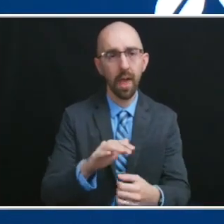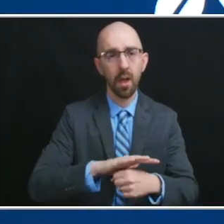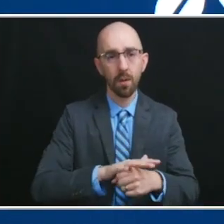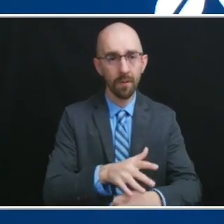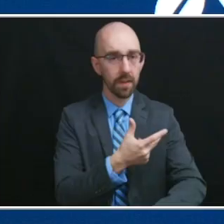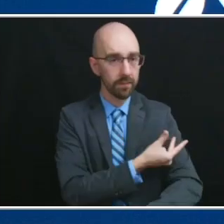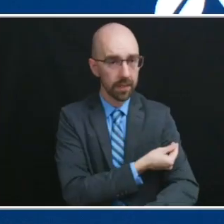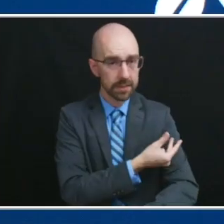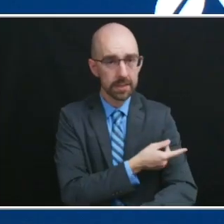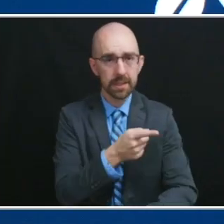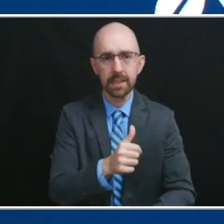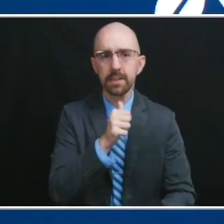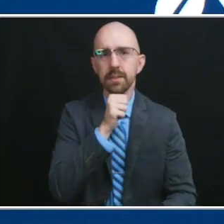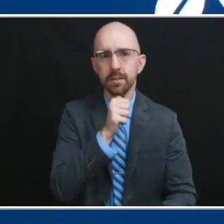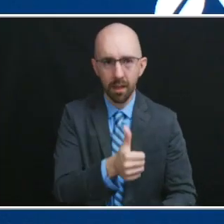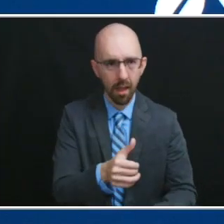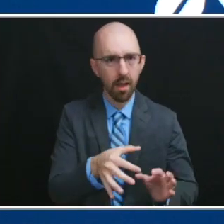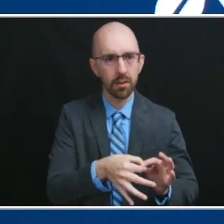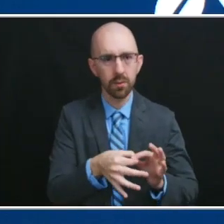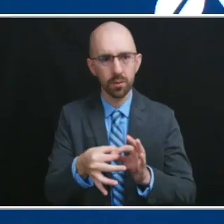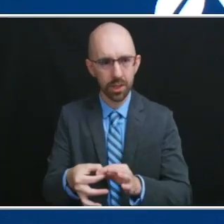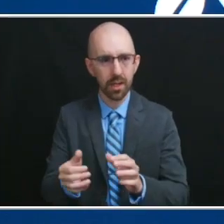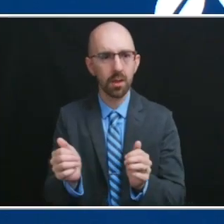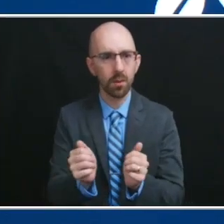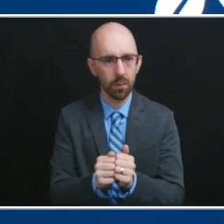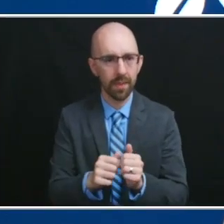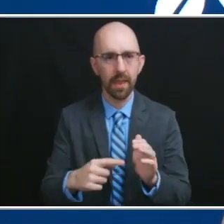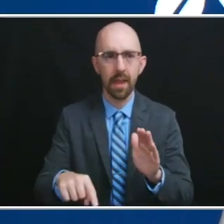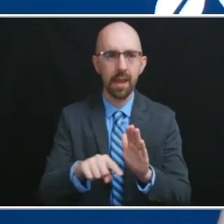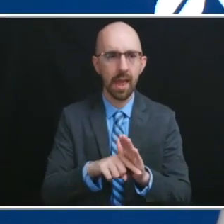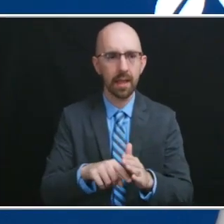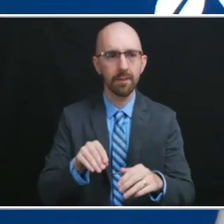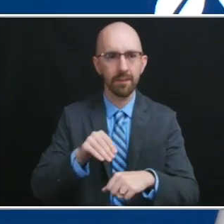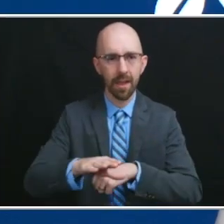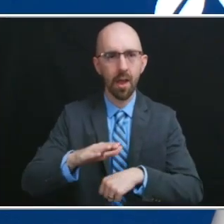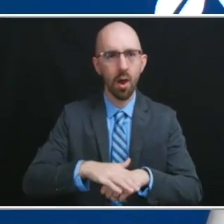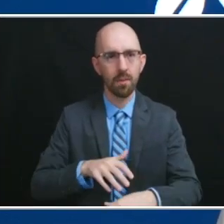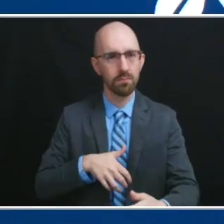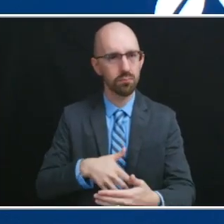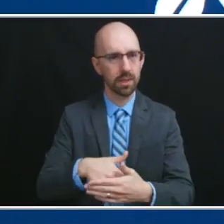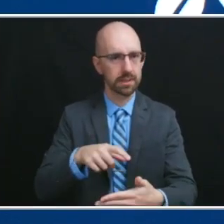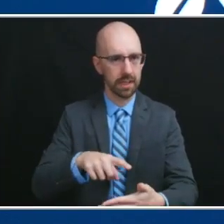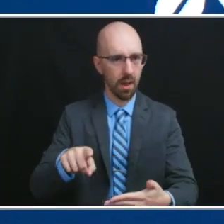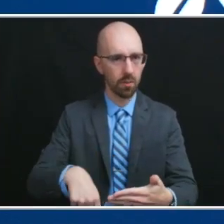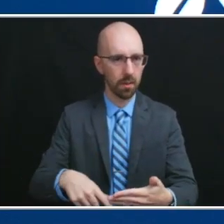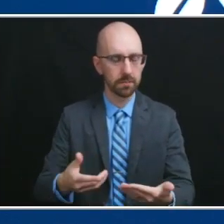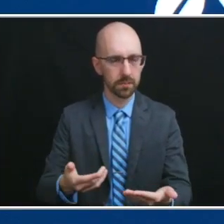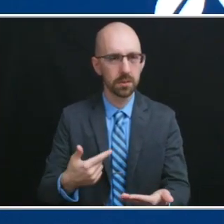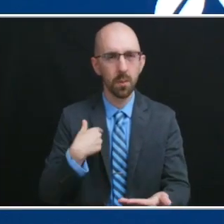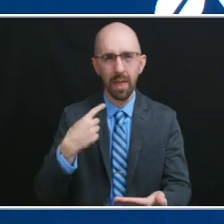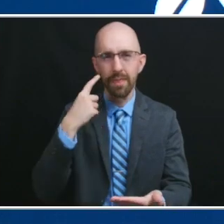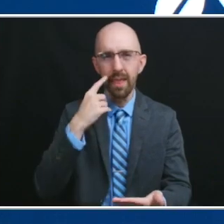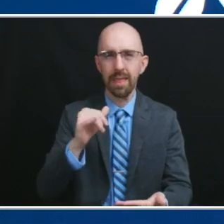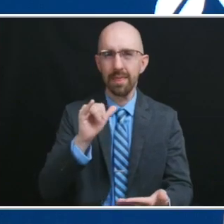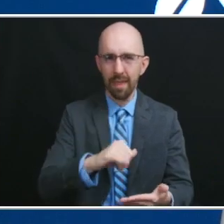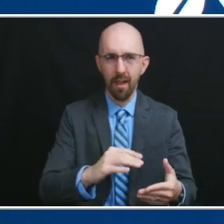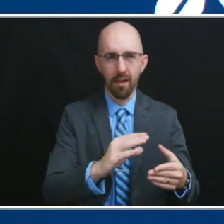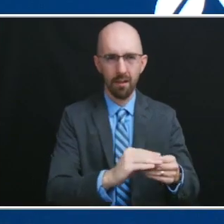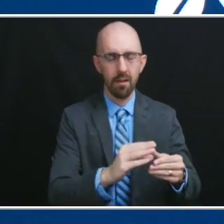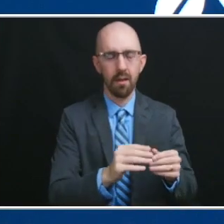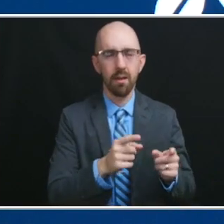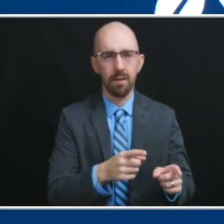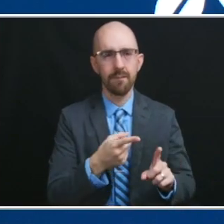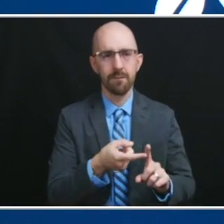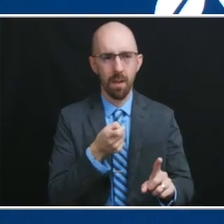is not associated with a negative effect on pregnancy outcomes. So I think that being said, from